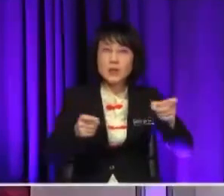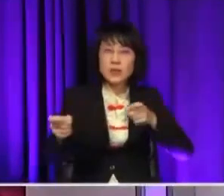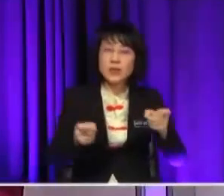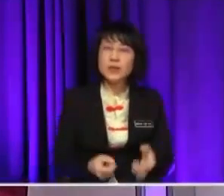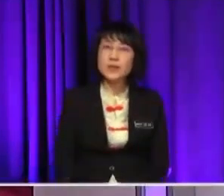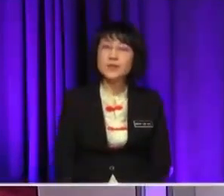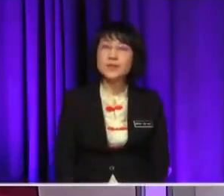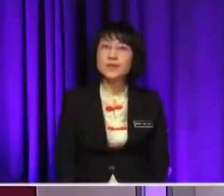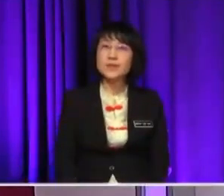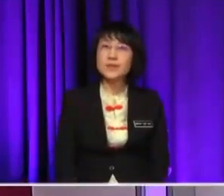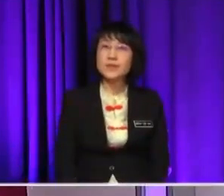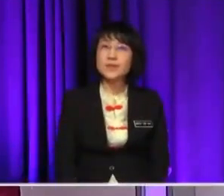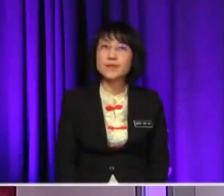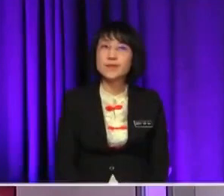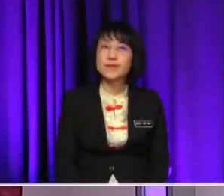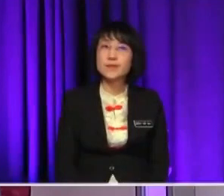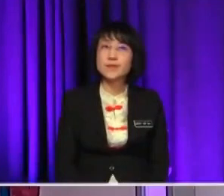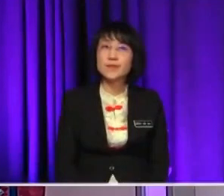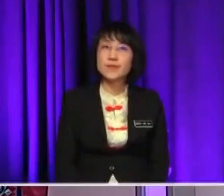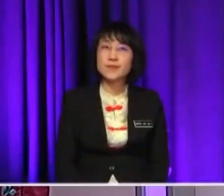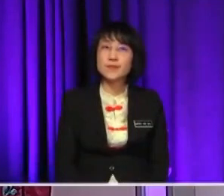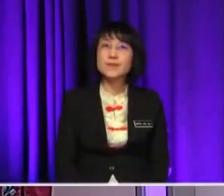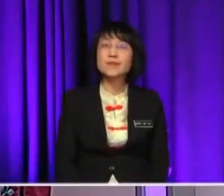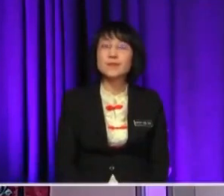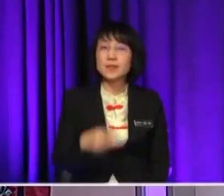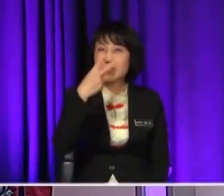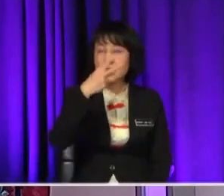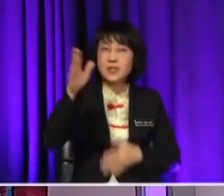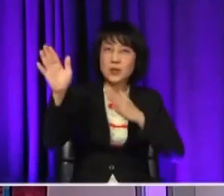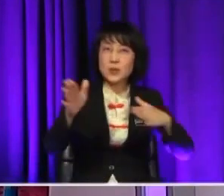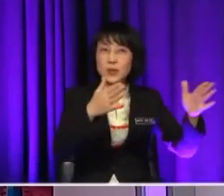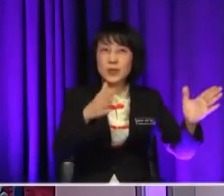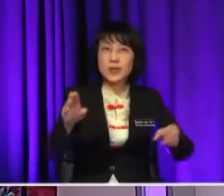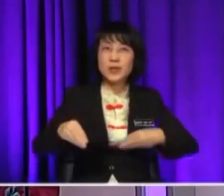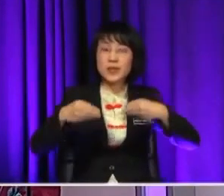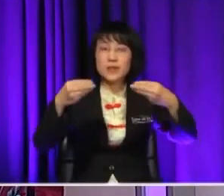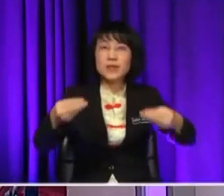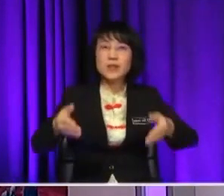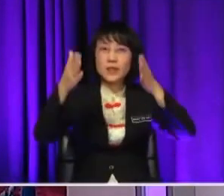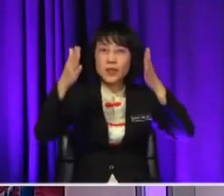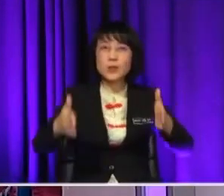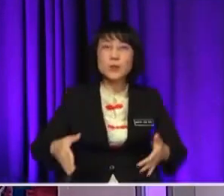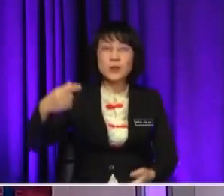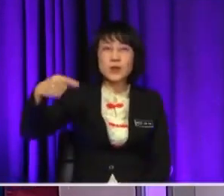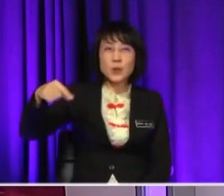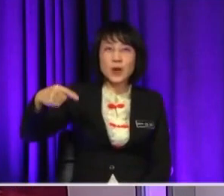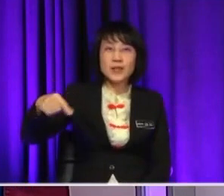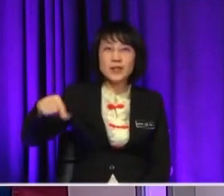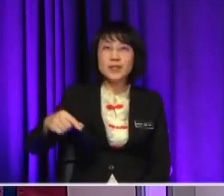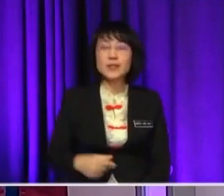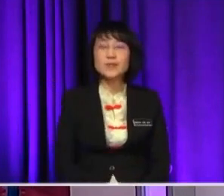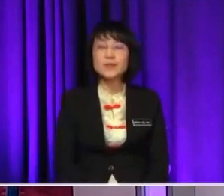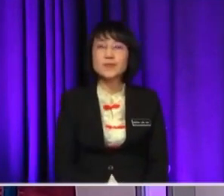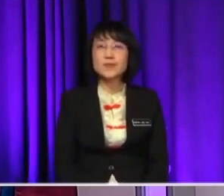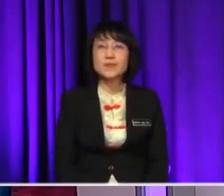seen how the wind has been given a human quality. But let's face it, the wind is bigger than that. Oh yes, much